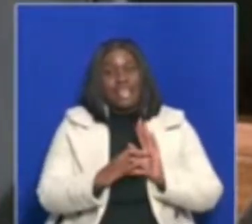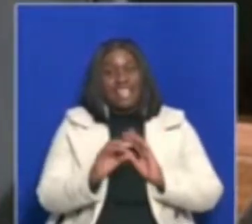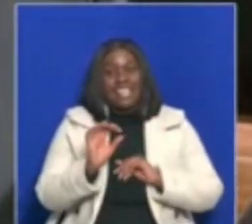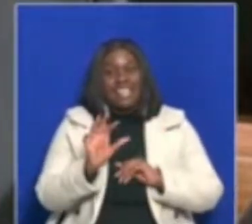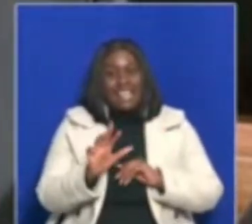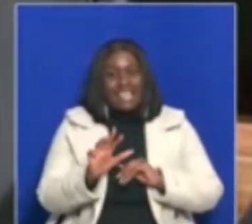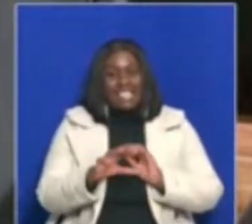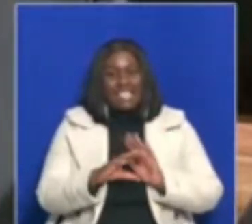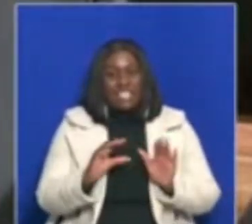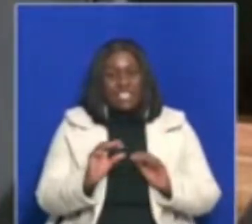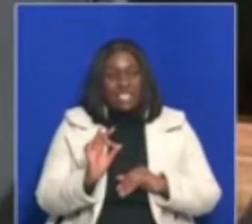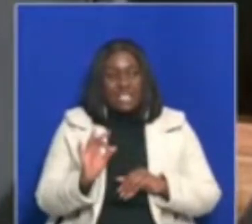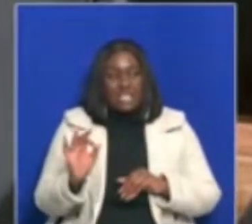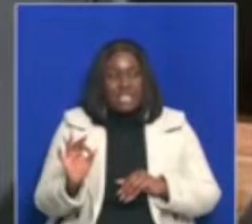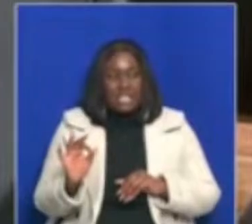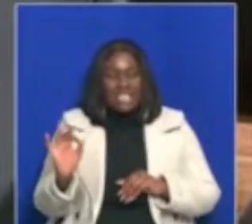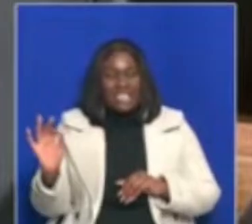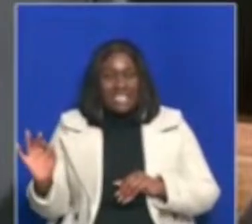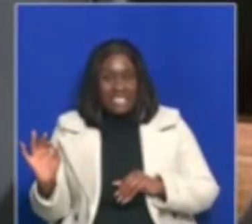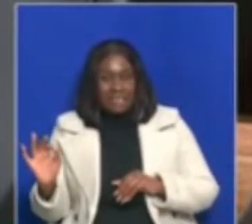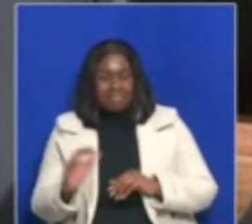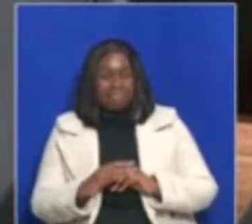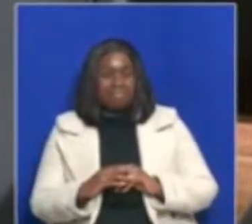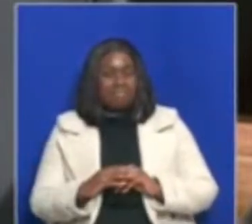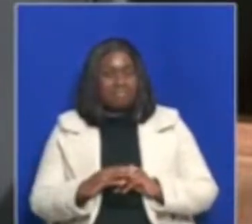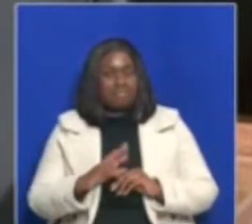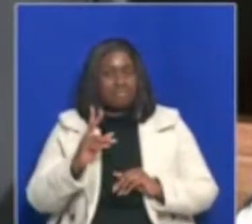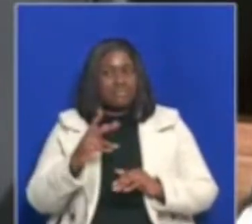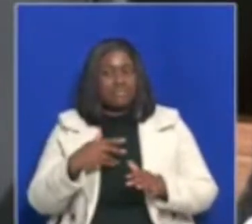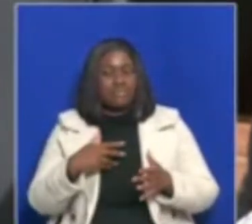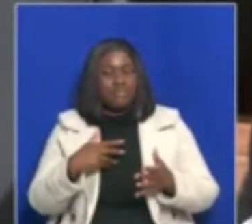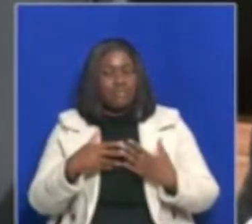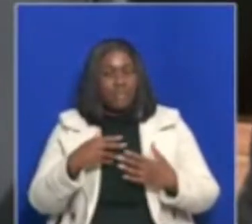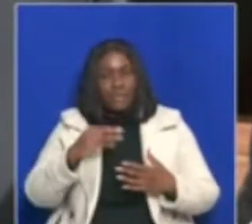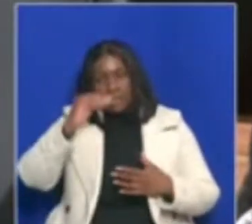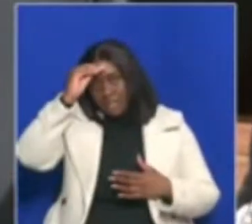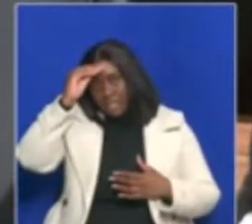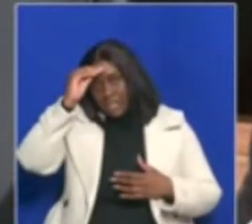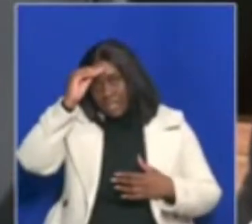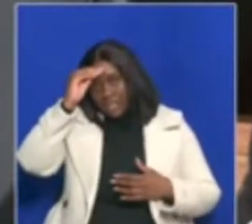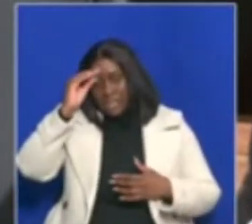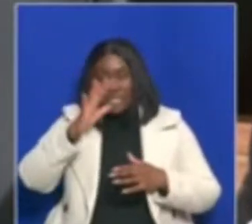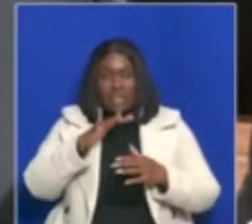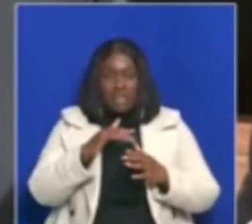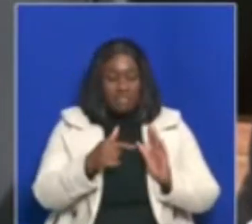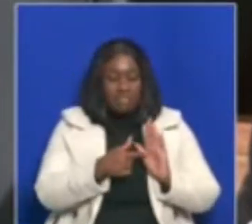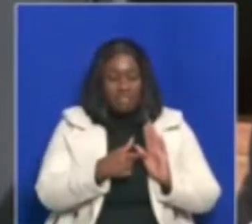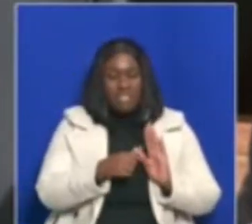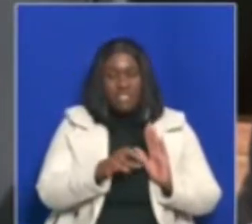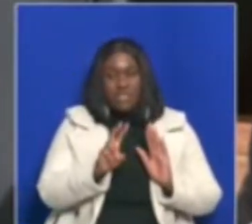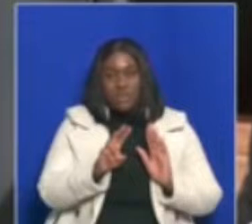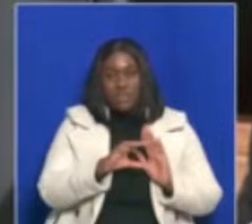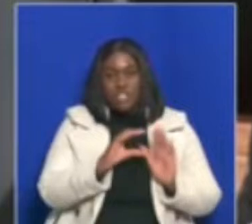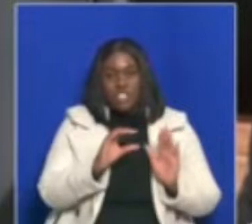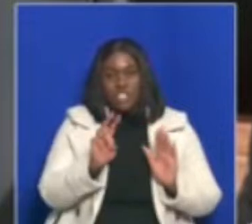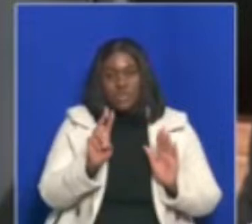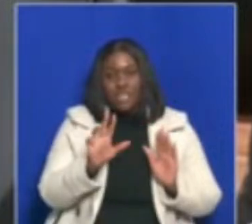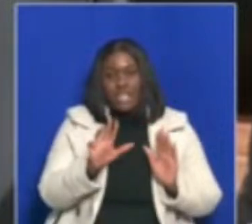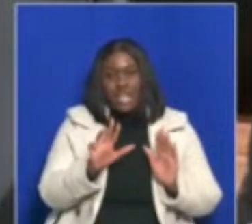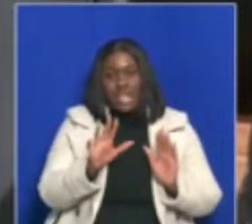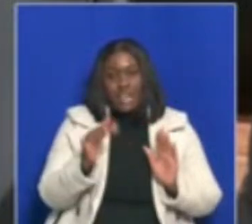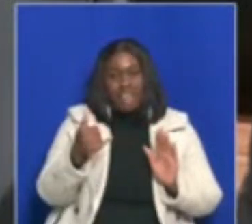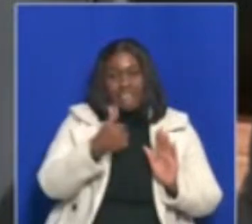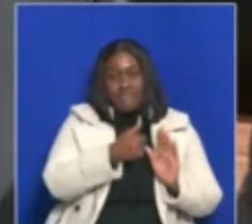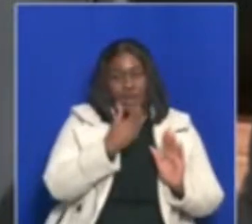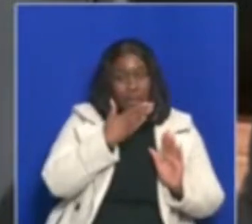created. Any police officer who fails to comply with Section 29 is guilty of an offence. Yes.